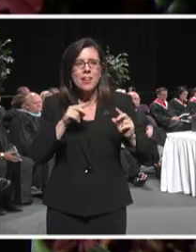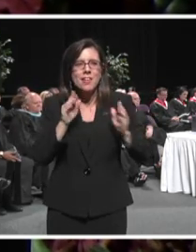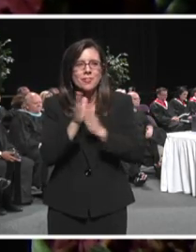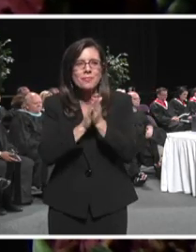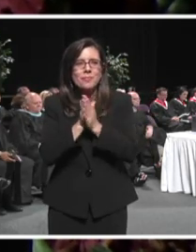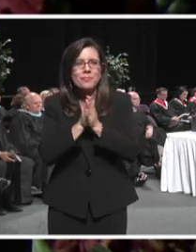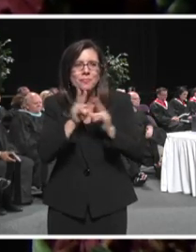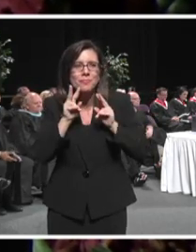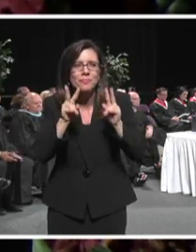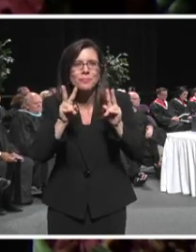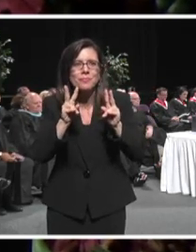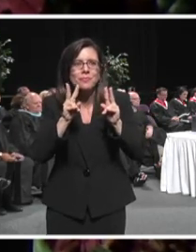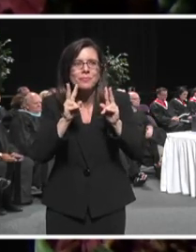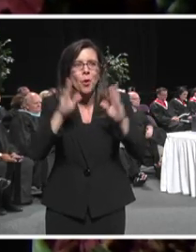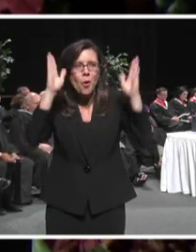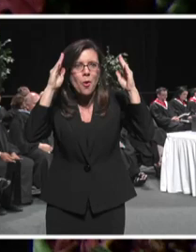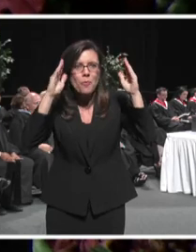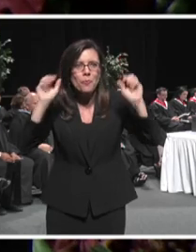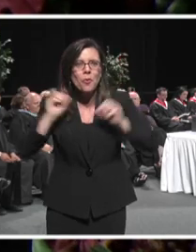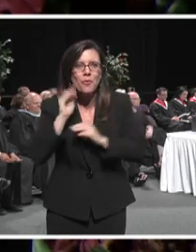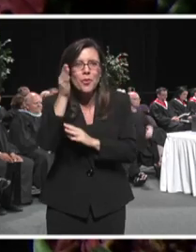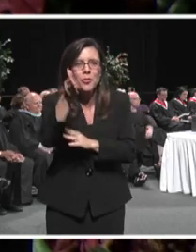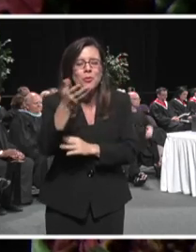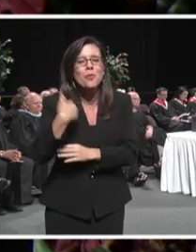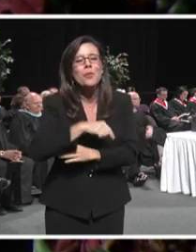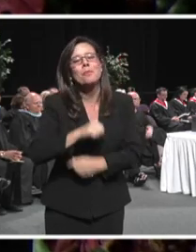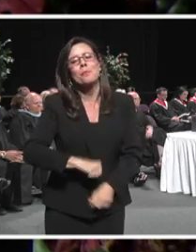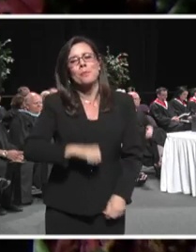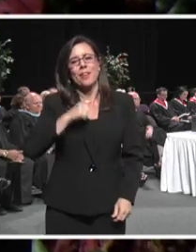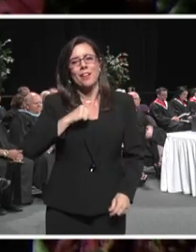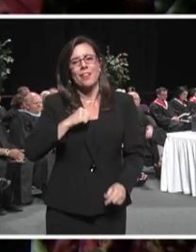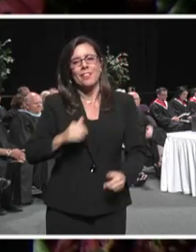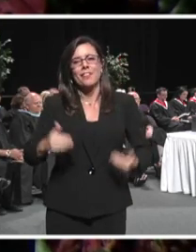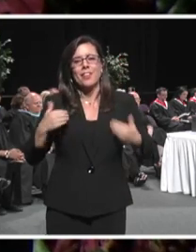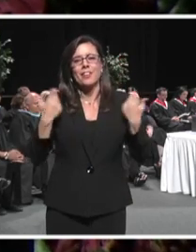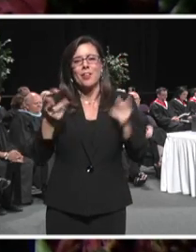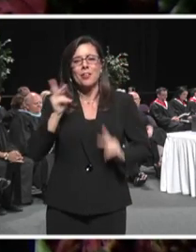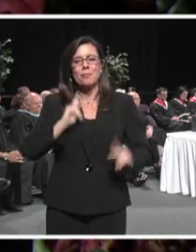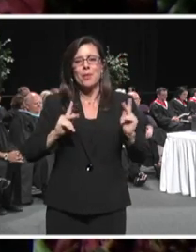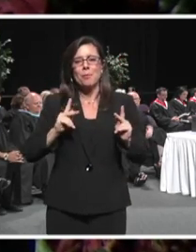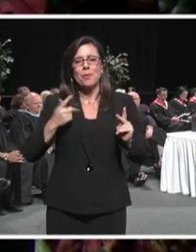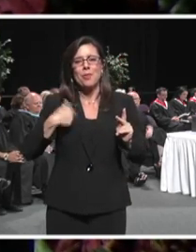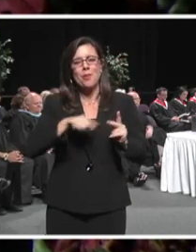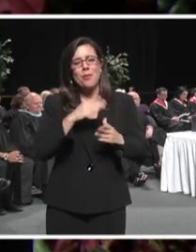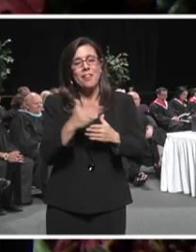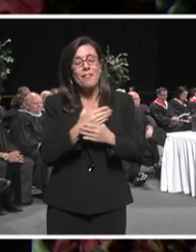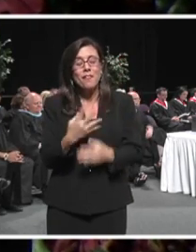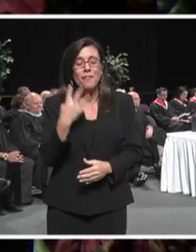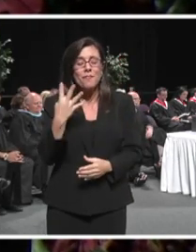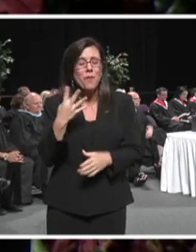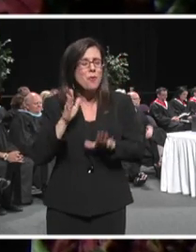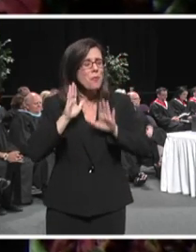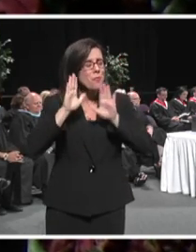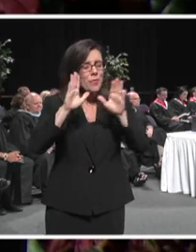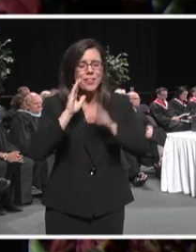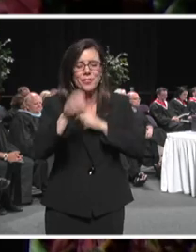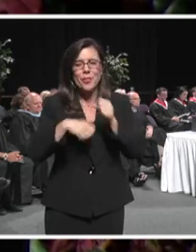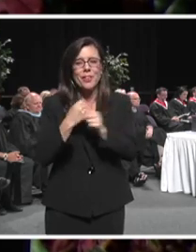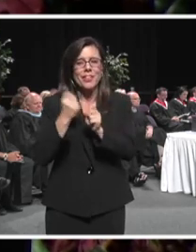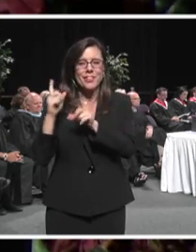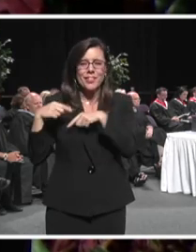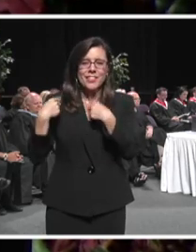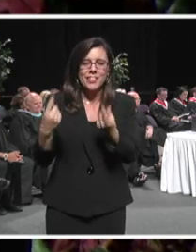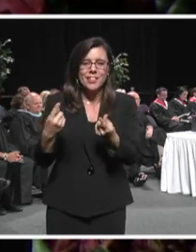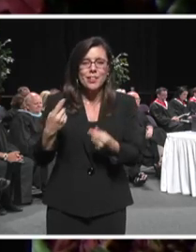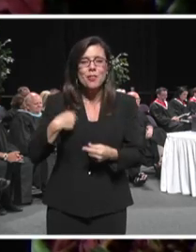anticipate your bright futures. We are proud of the young people with whom we have shared 4 amazing years. We